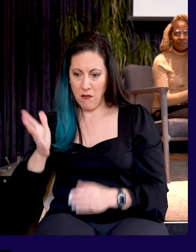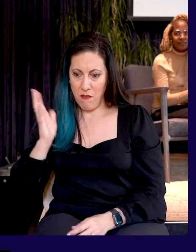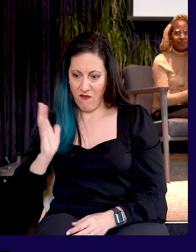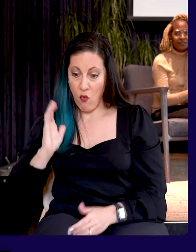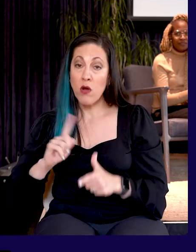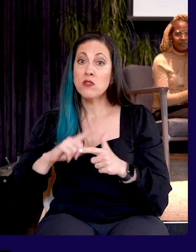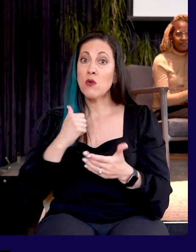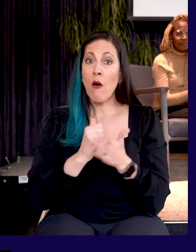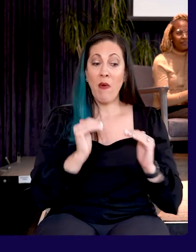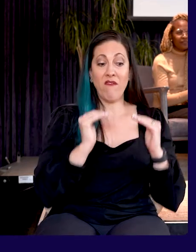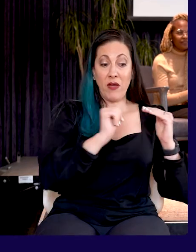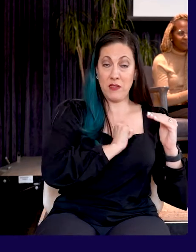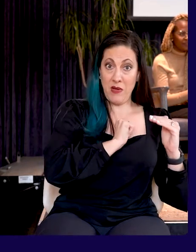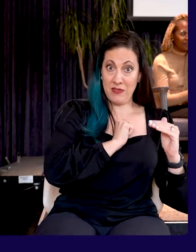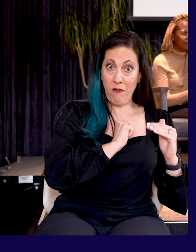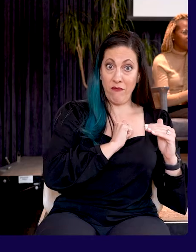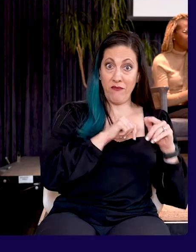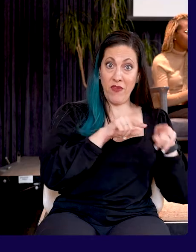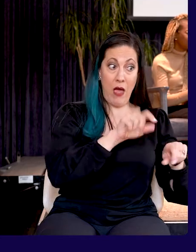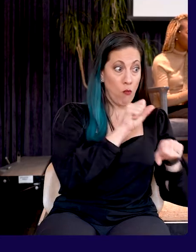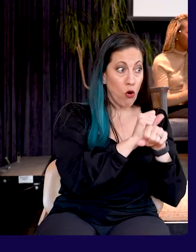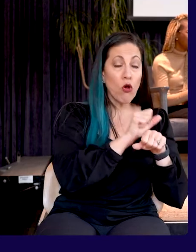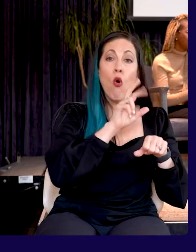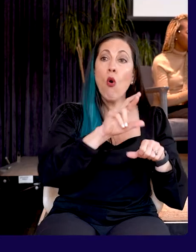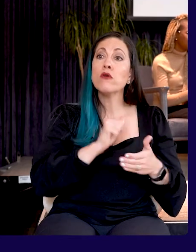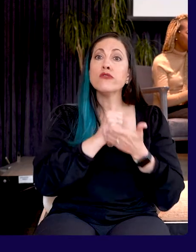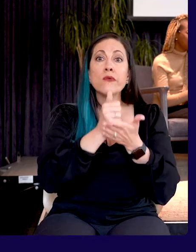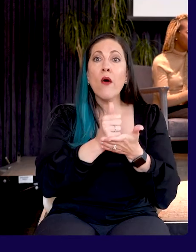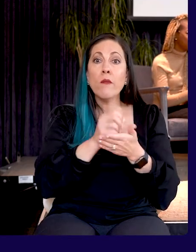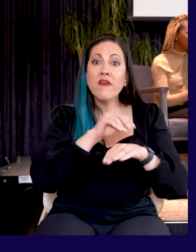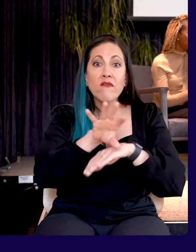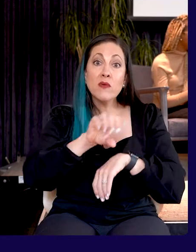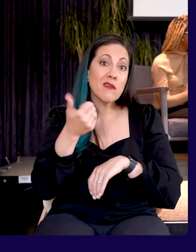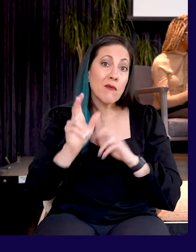advance myself in the workplace or anyone else whose life I might touch?